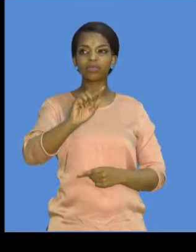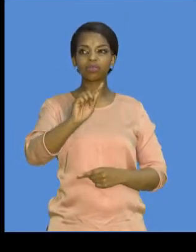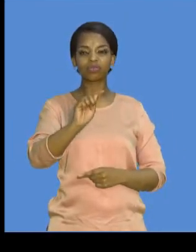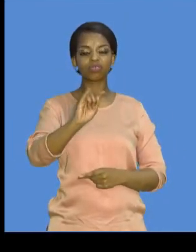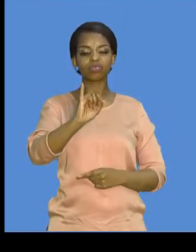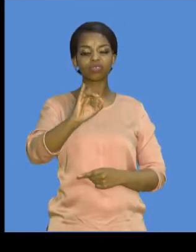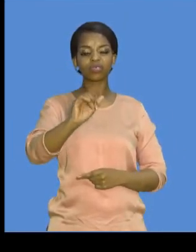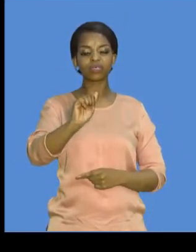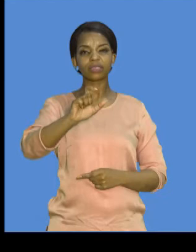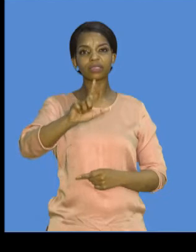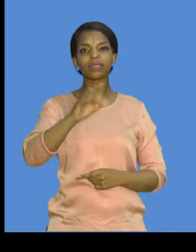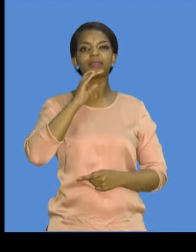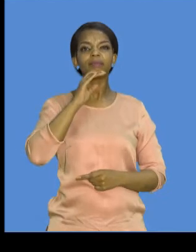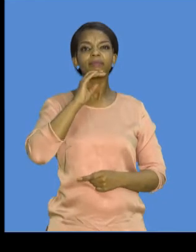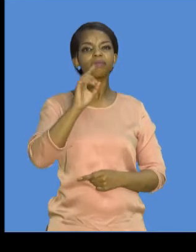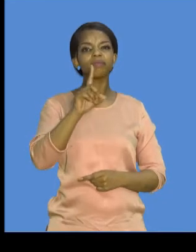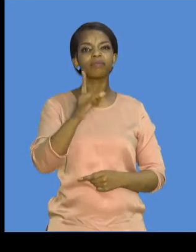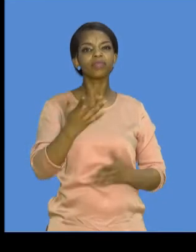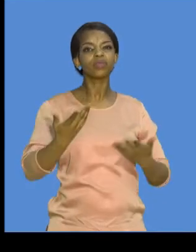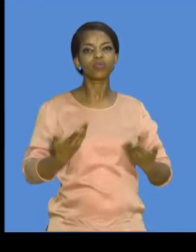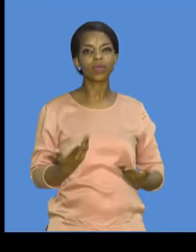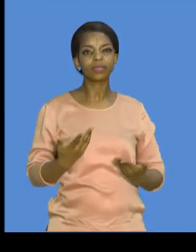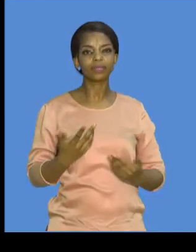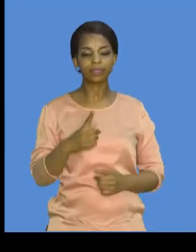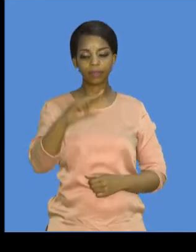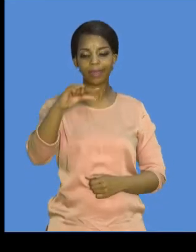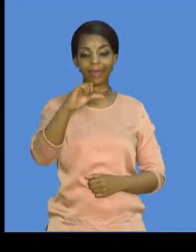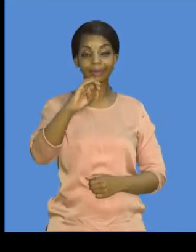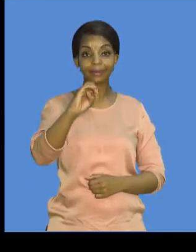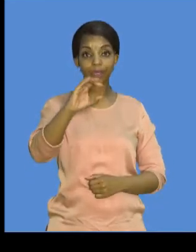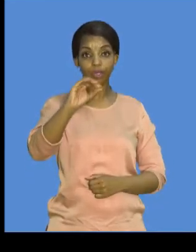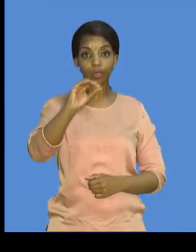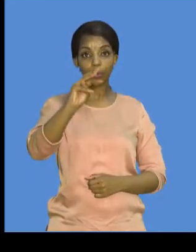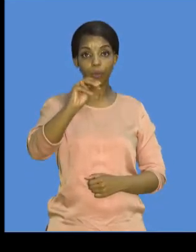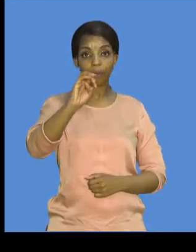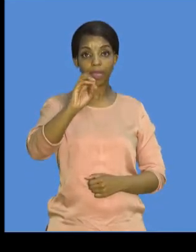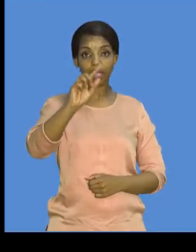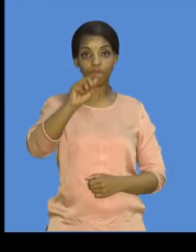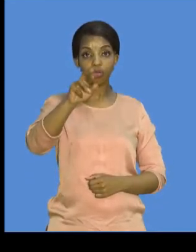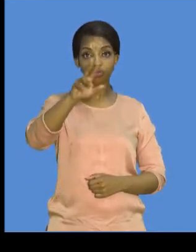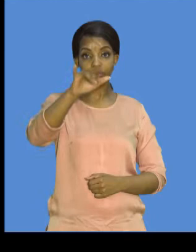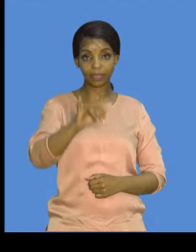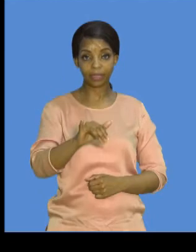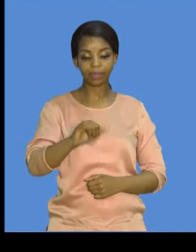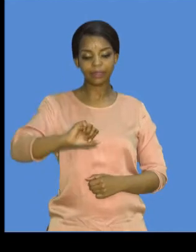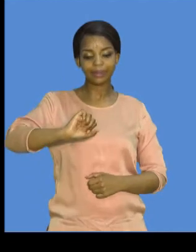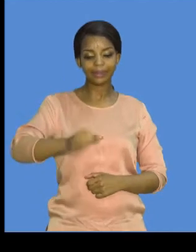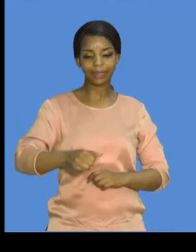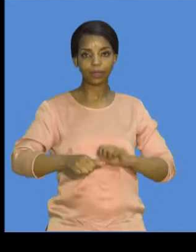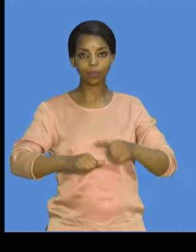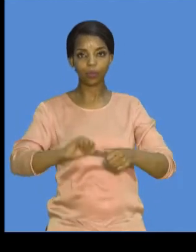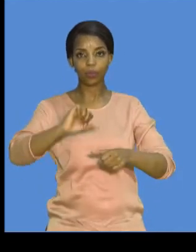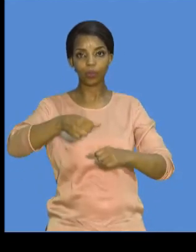are talking about a geometric sequence that you guys are familiar with here. So that's what we are actually looking